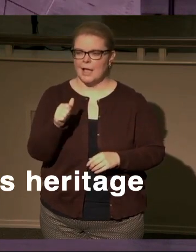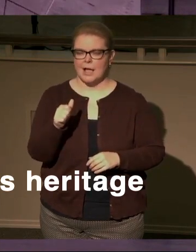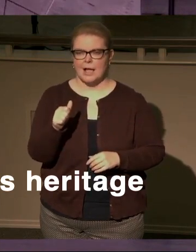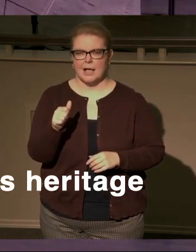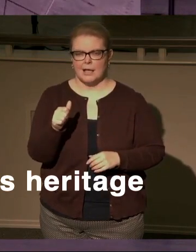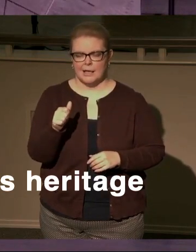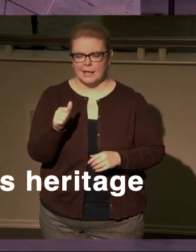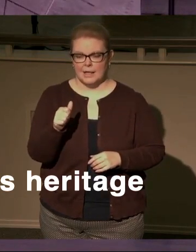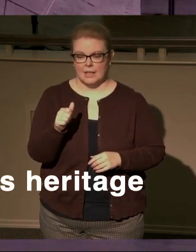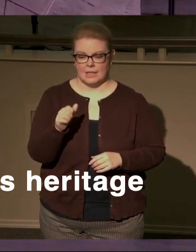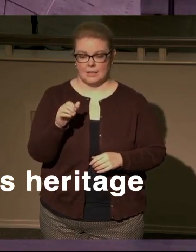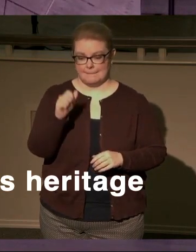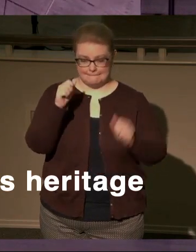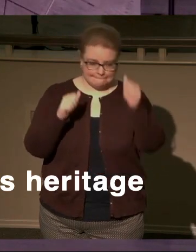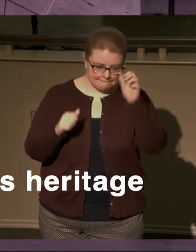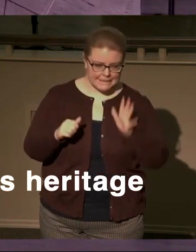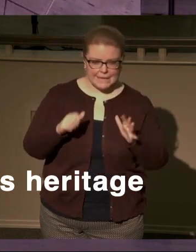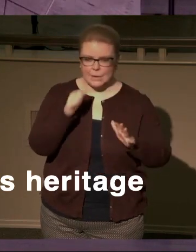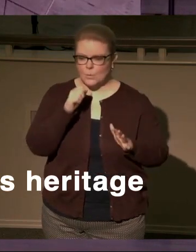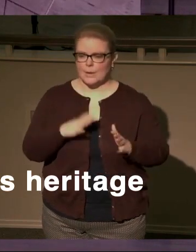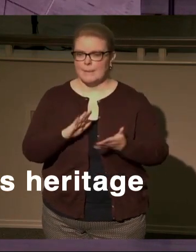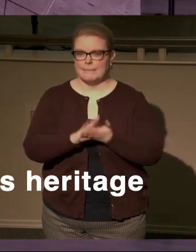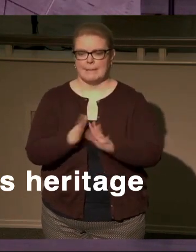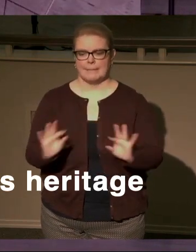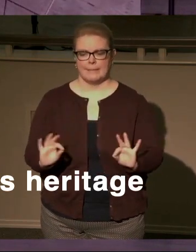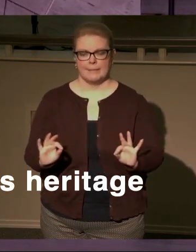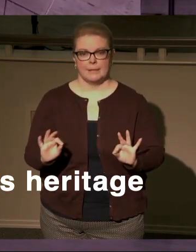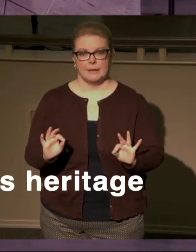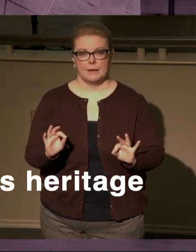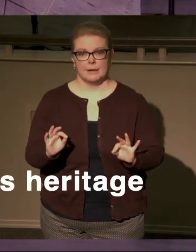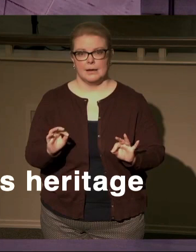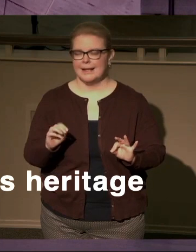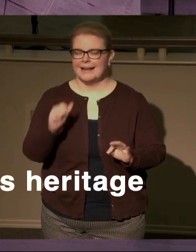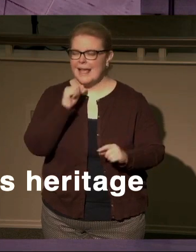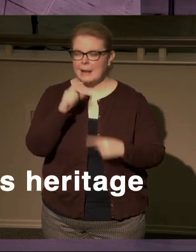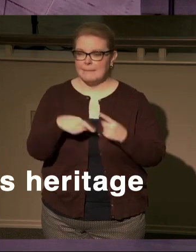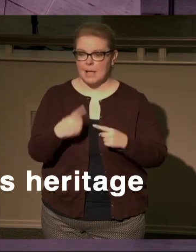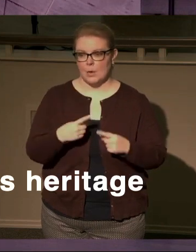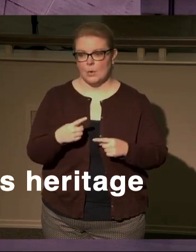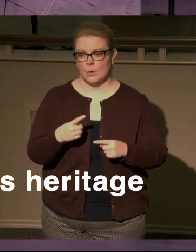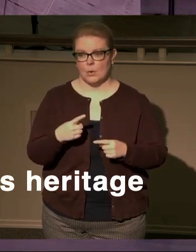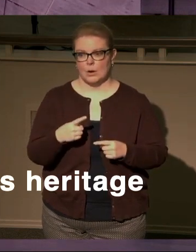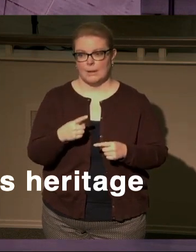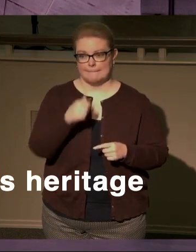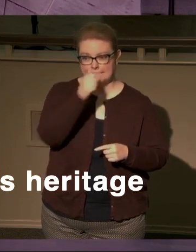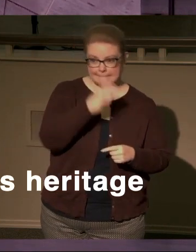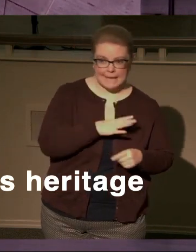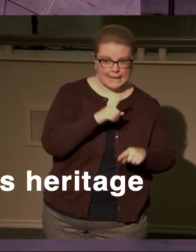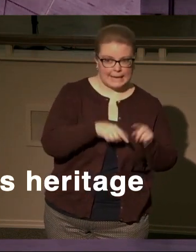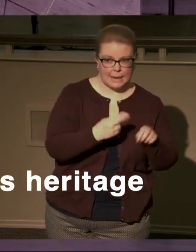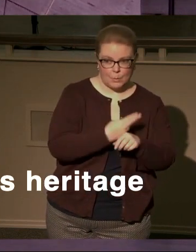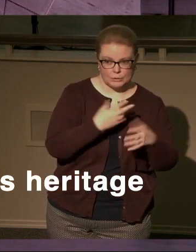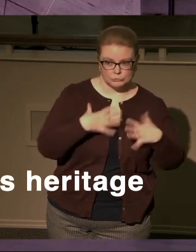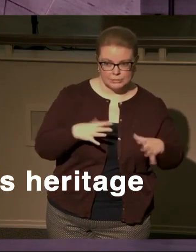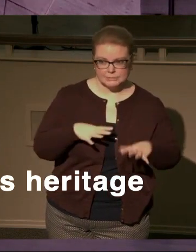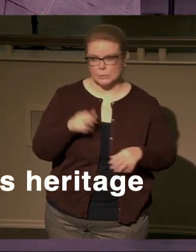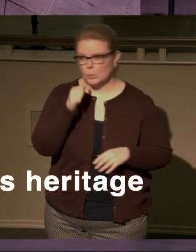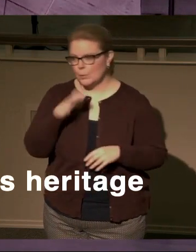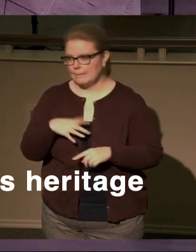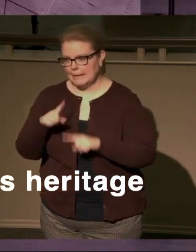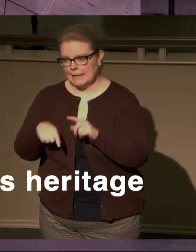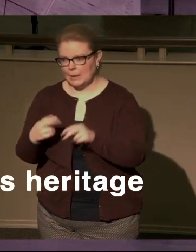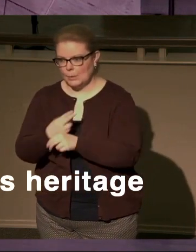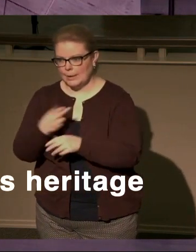these identities. So it's not about dresses or pants. I mean, there's some... William Wallace